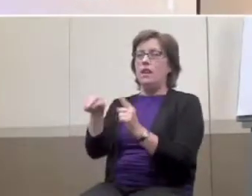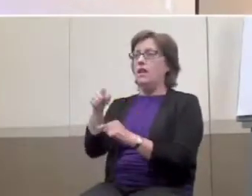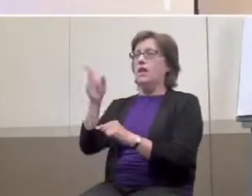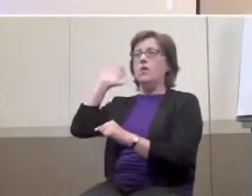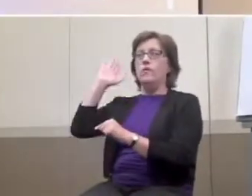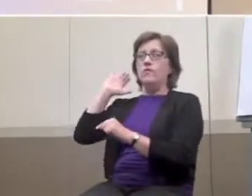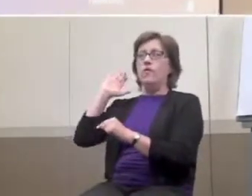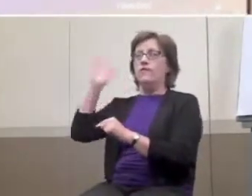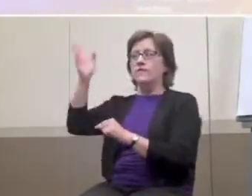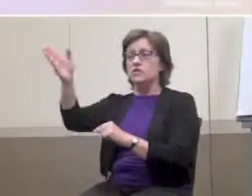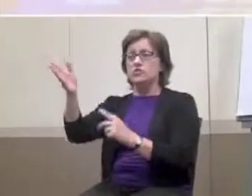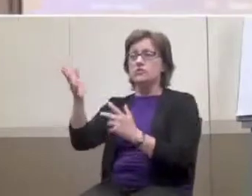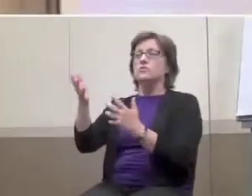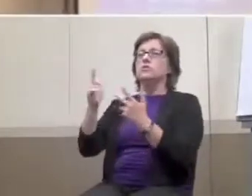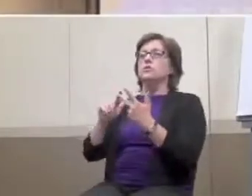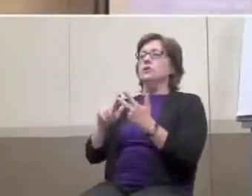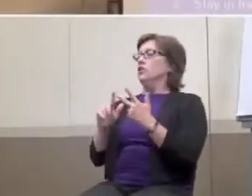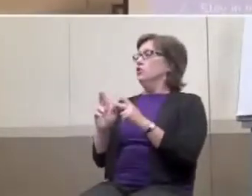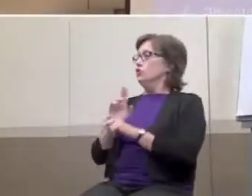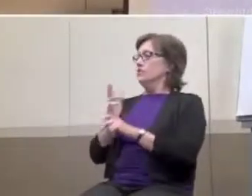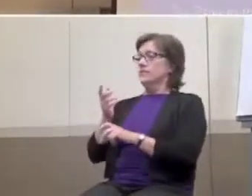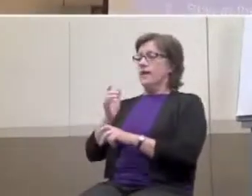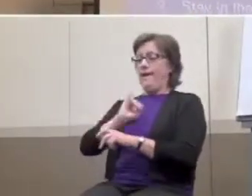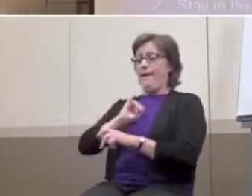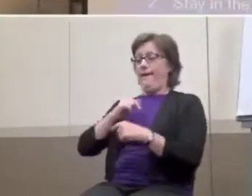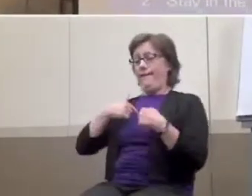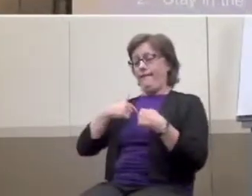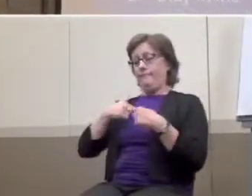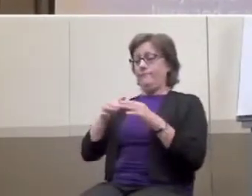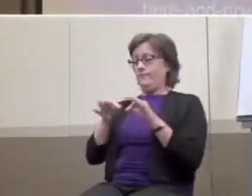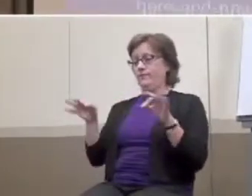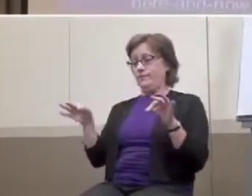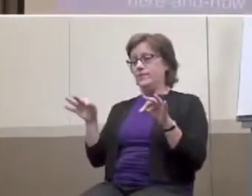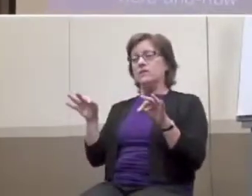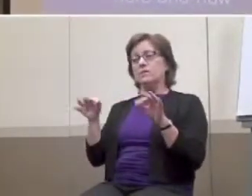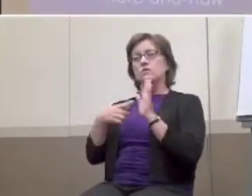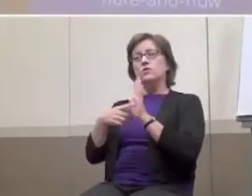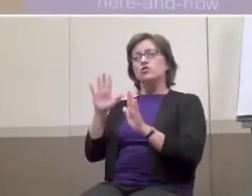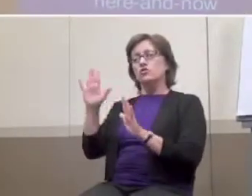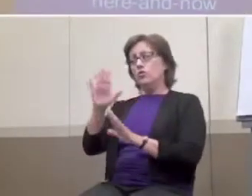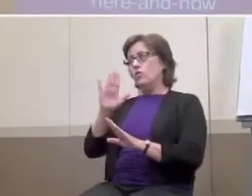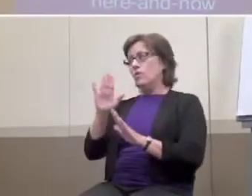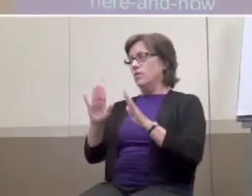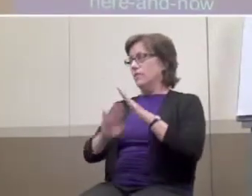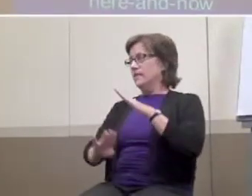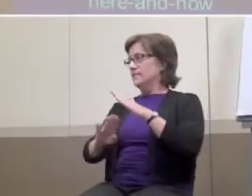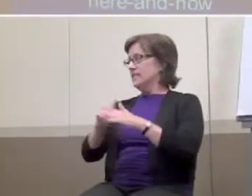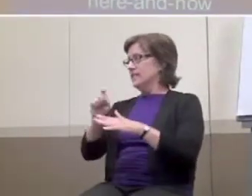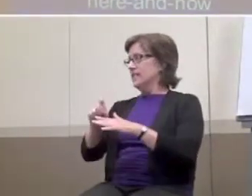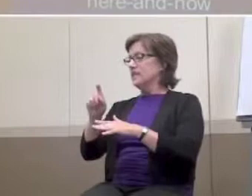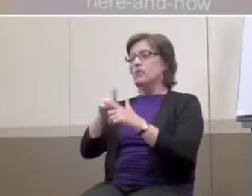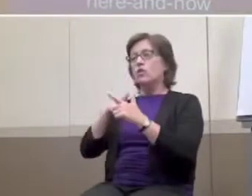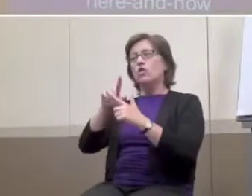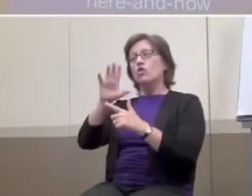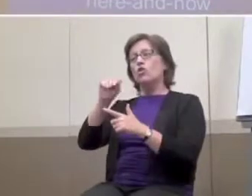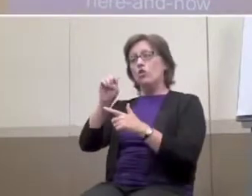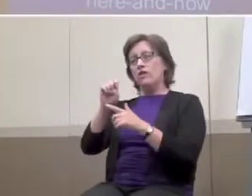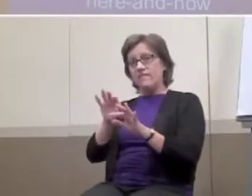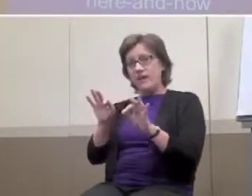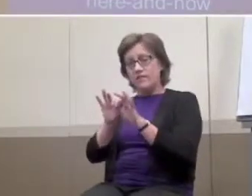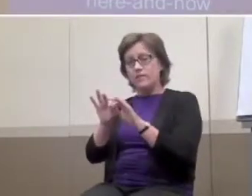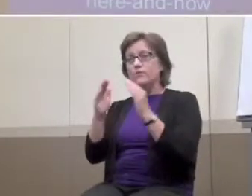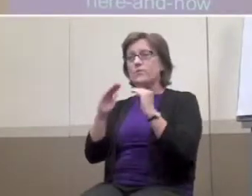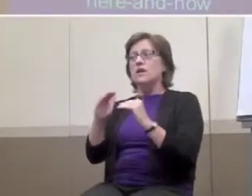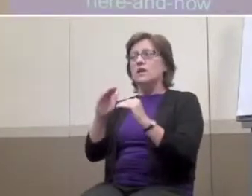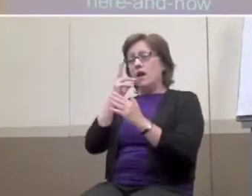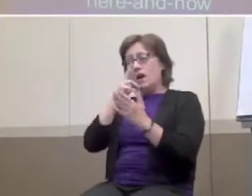business, using I statements, which are reflective of your basic need or your core values, being honest and